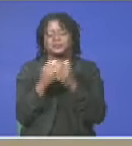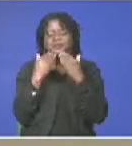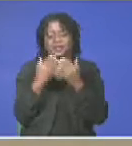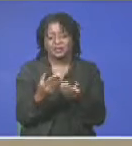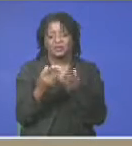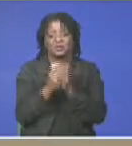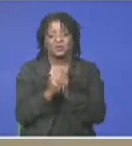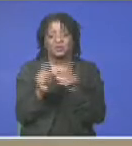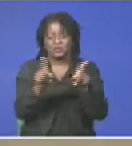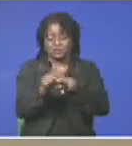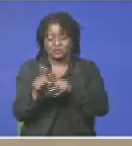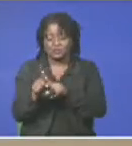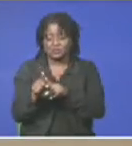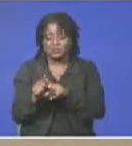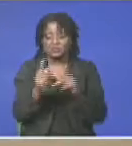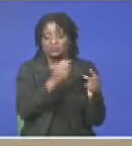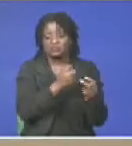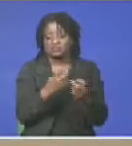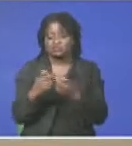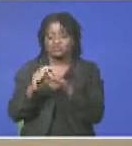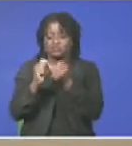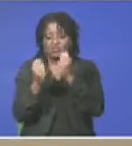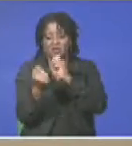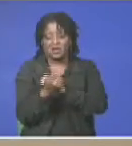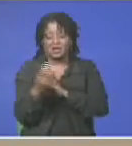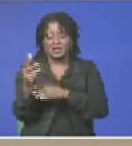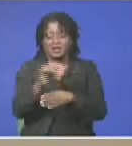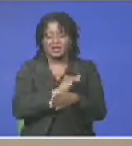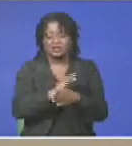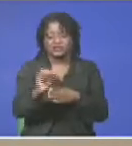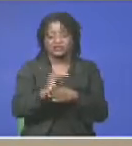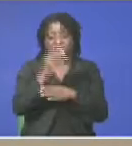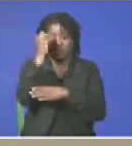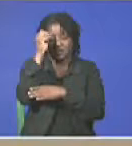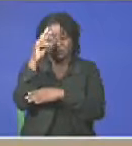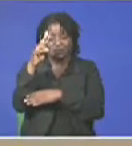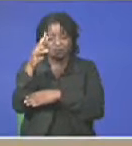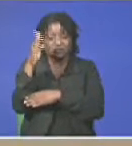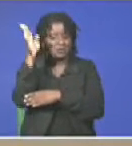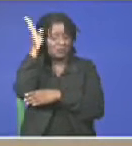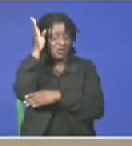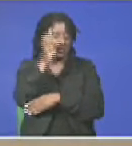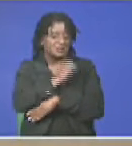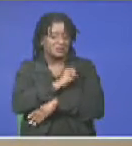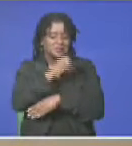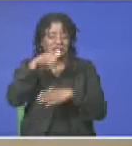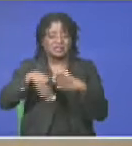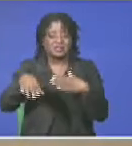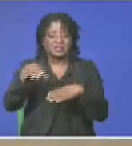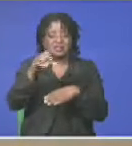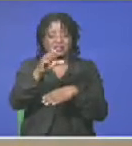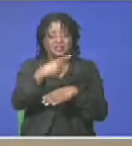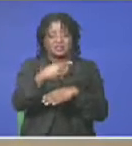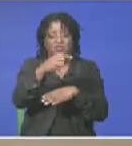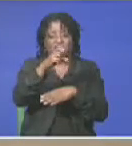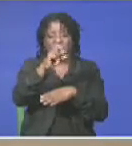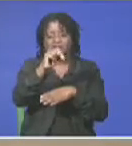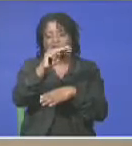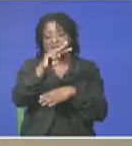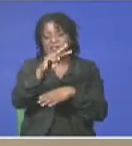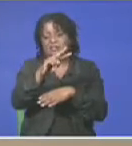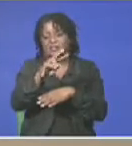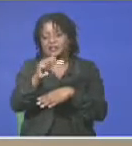Thank you, Alto. Well, also this evening, Trade and Industry Minister, the Honorable Brent Simonet, is in Geneva, Switzerland, where he addressed the World